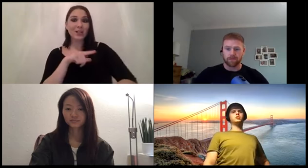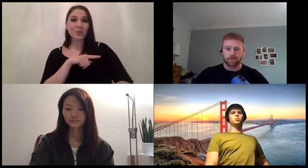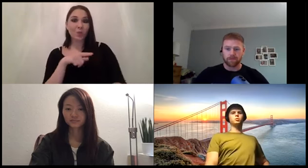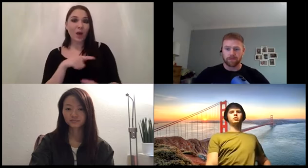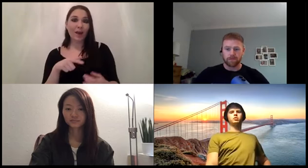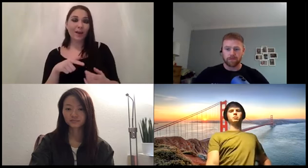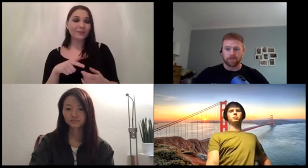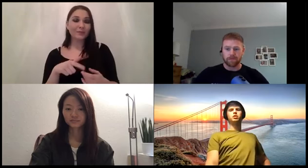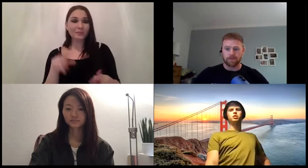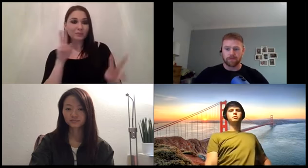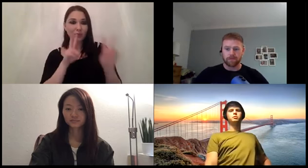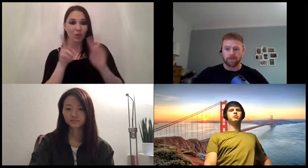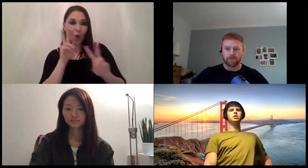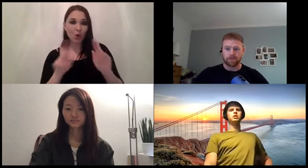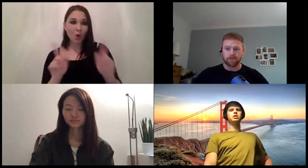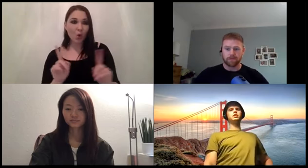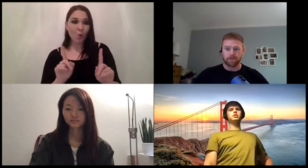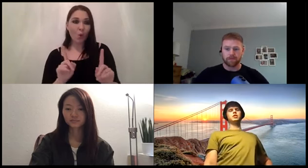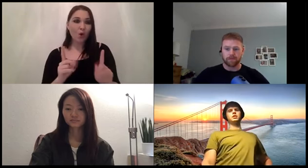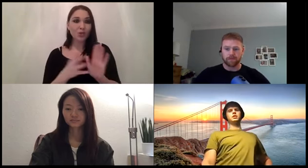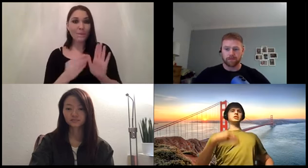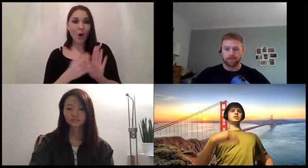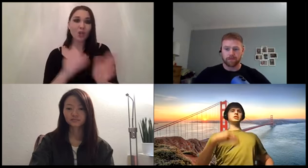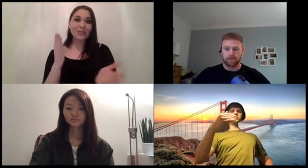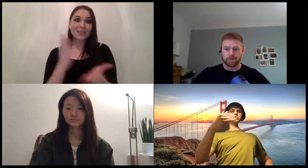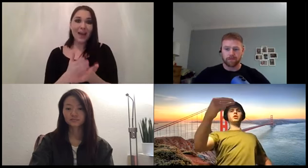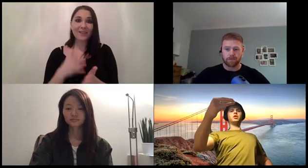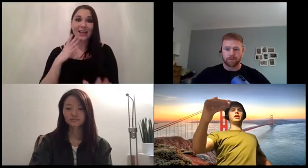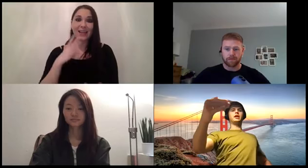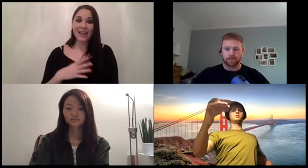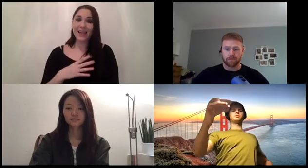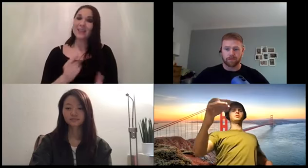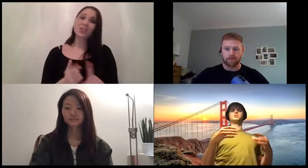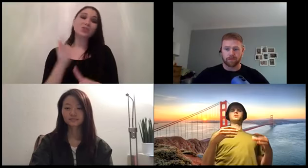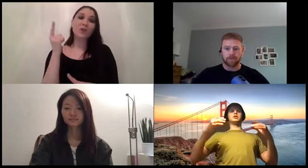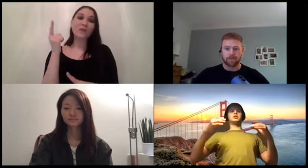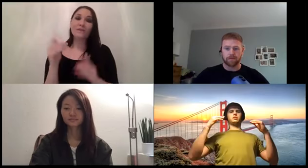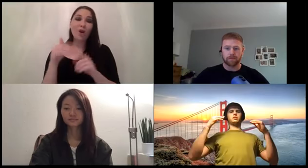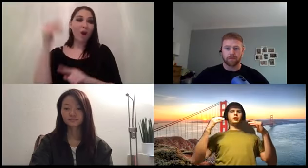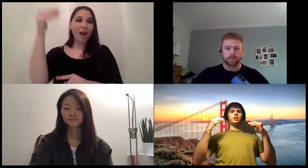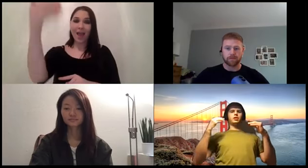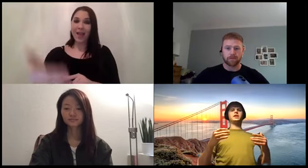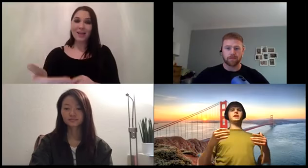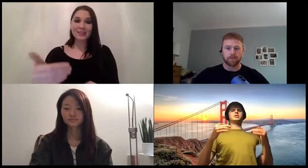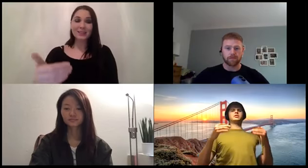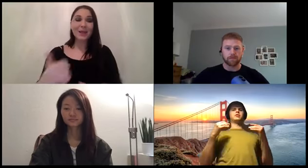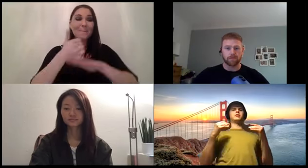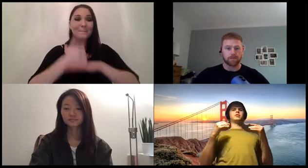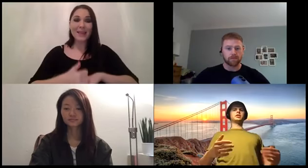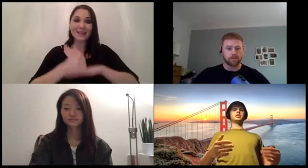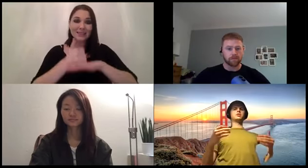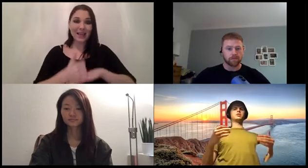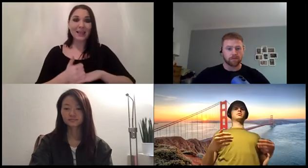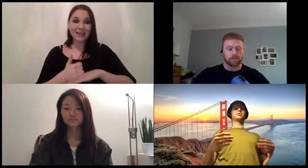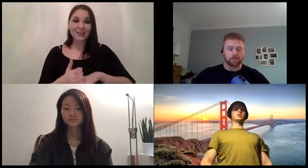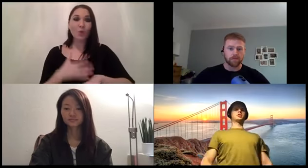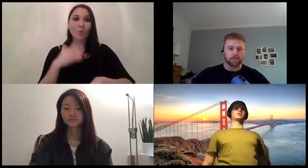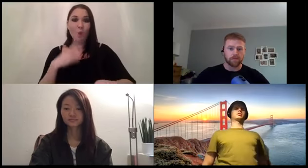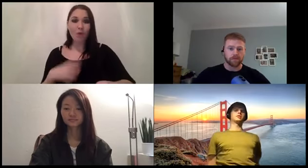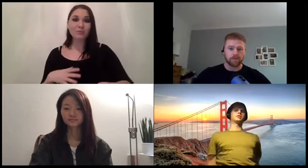what models we definitely need because that's too far ahead. We just want to get the very basics, the very foundation of every